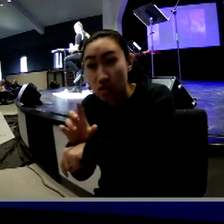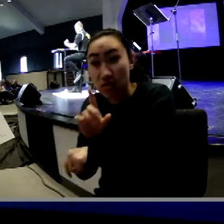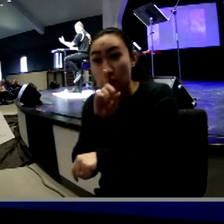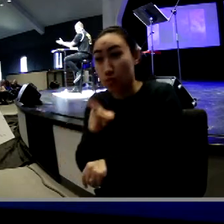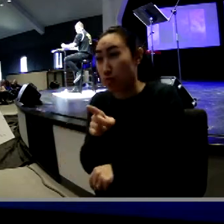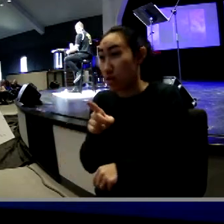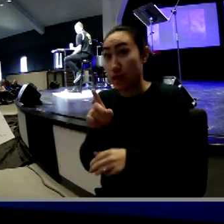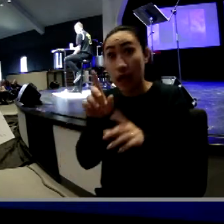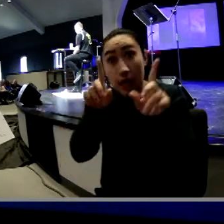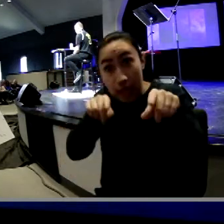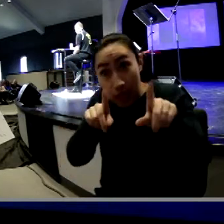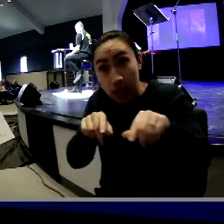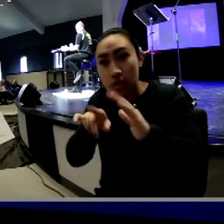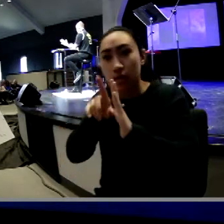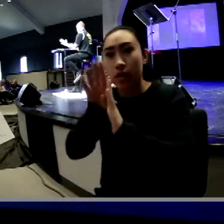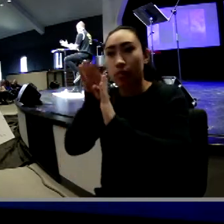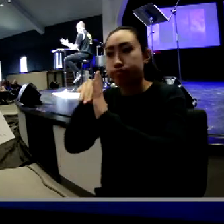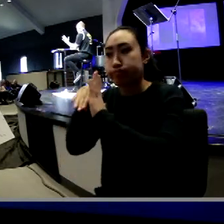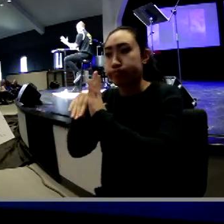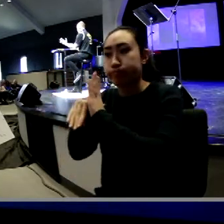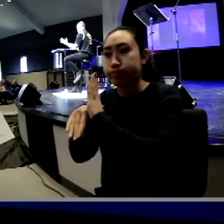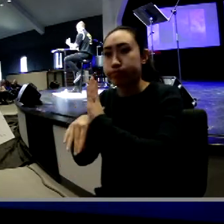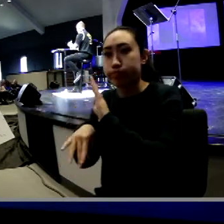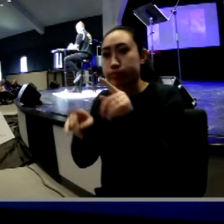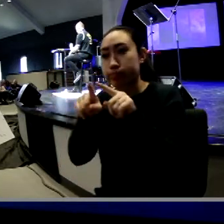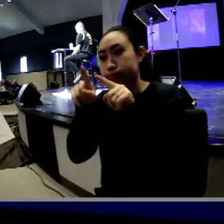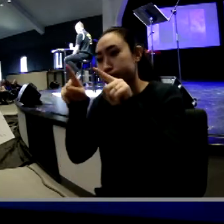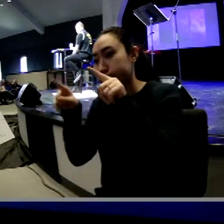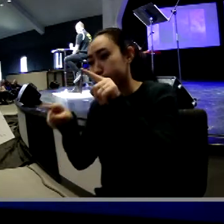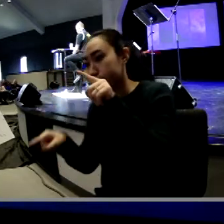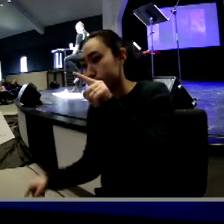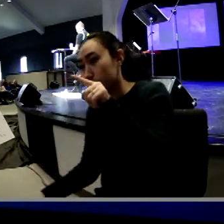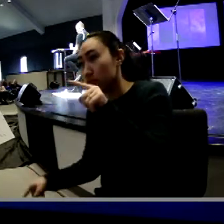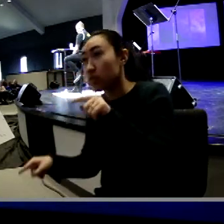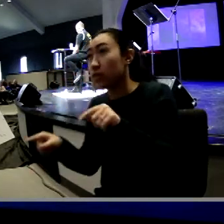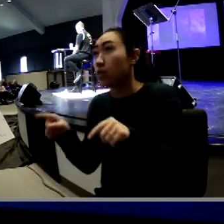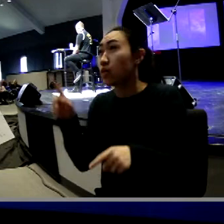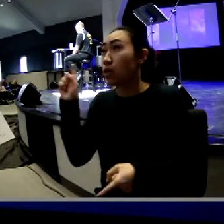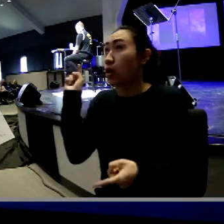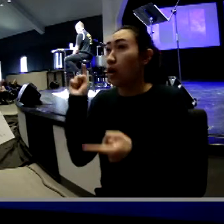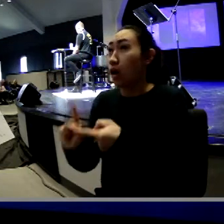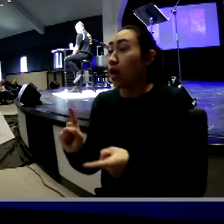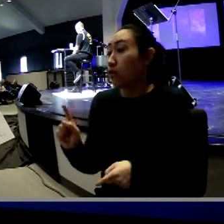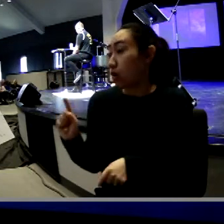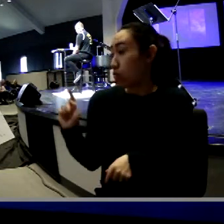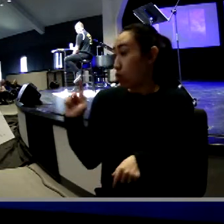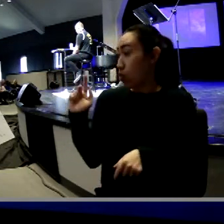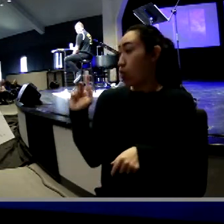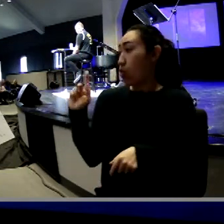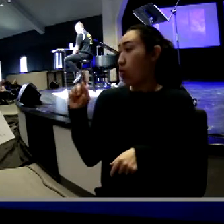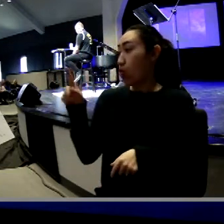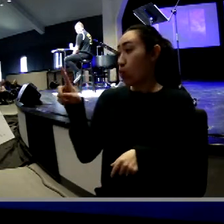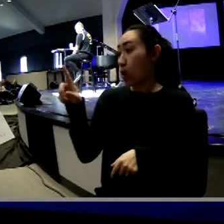attendance among U.S. congregation has declined from 137 from the year 2000.